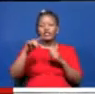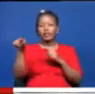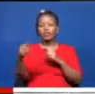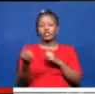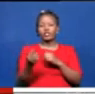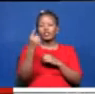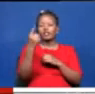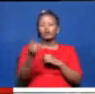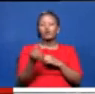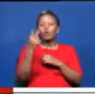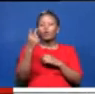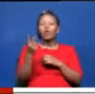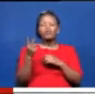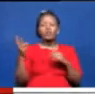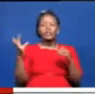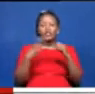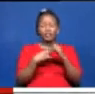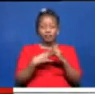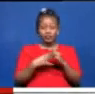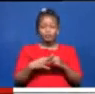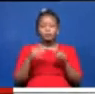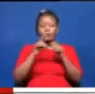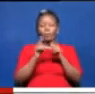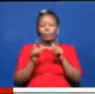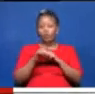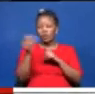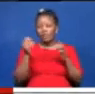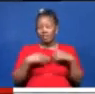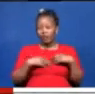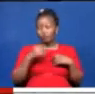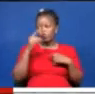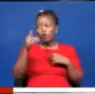157,128. The Nakuru Town West constituency has